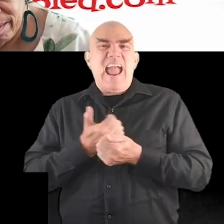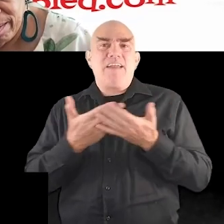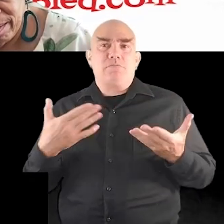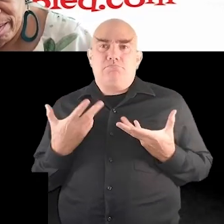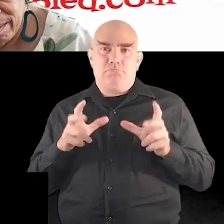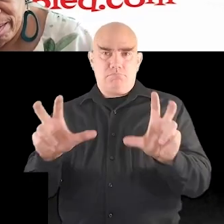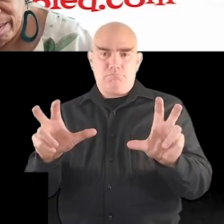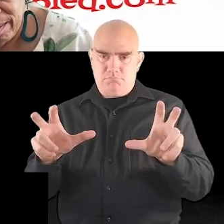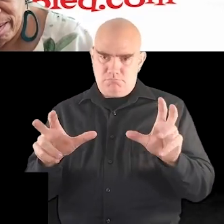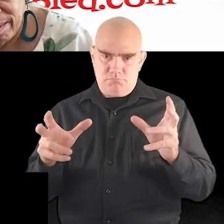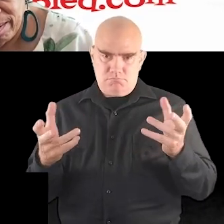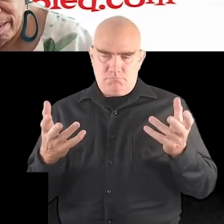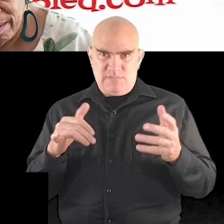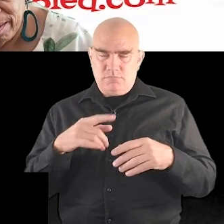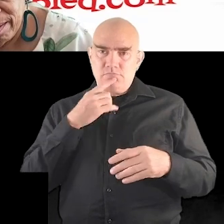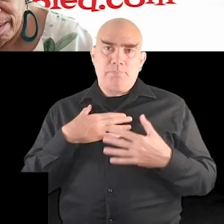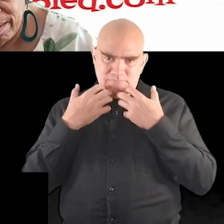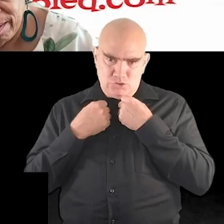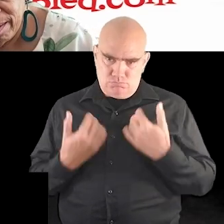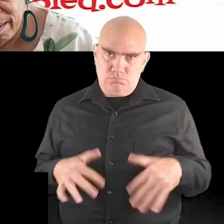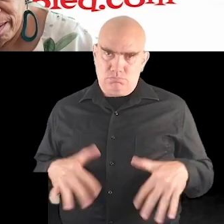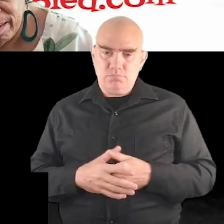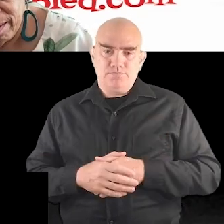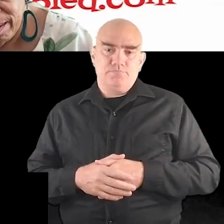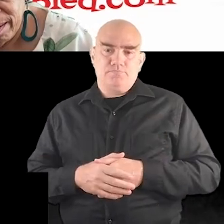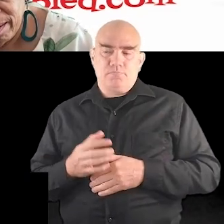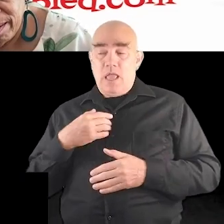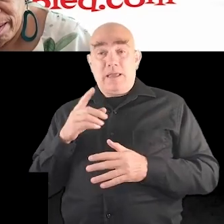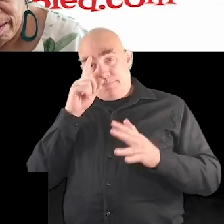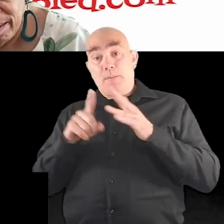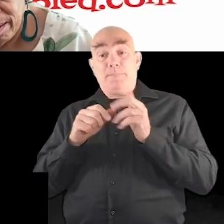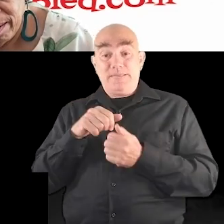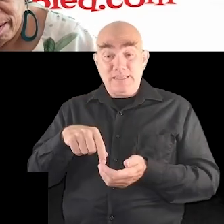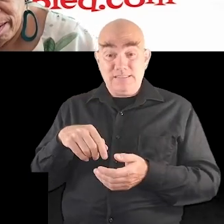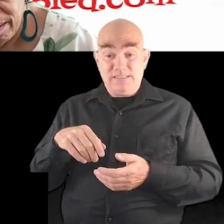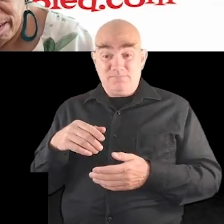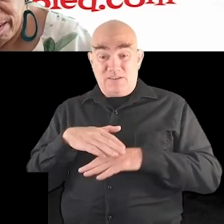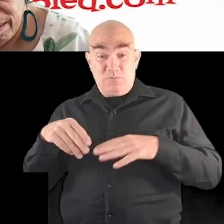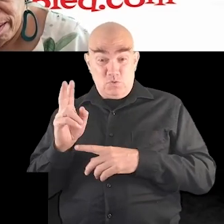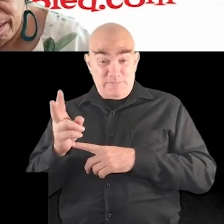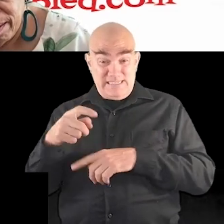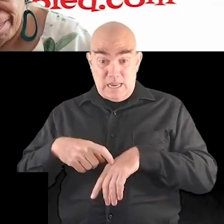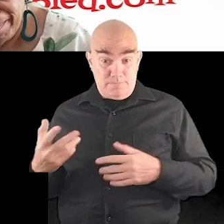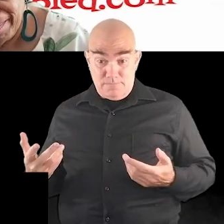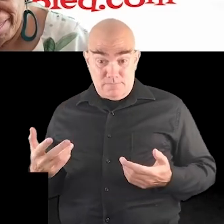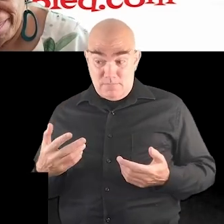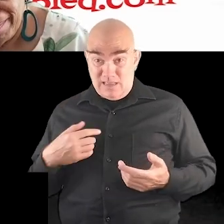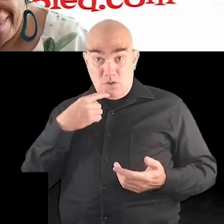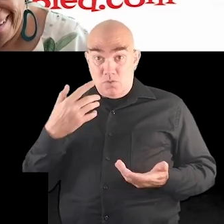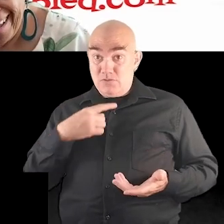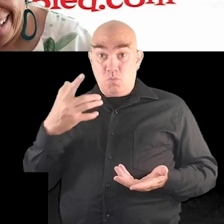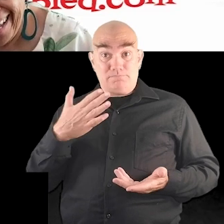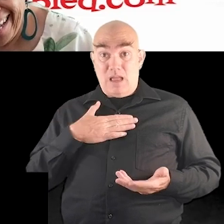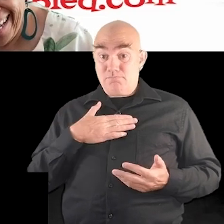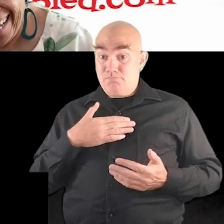my passion, my very all. This platform is my passion. I came up with this platform in 2 minutes time.